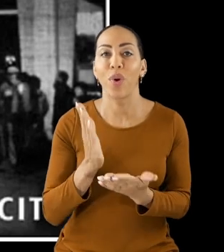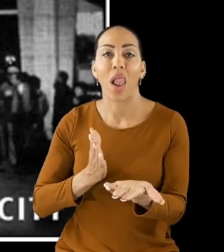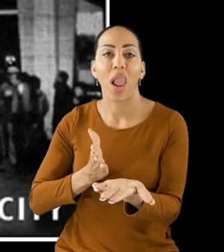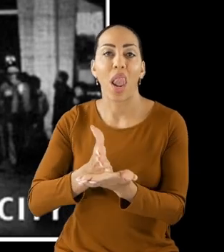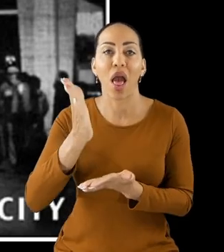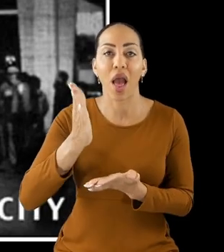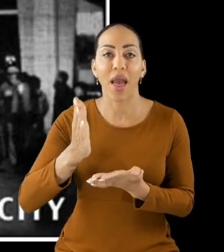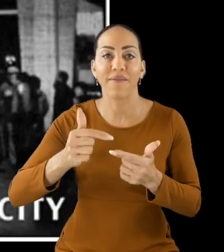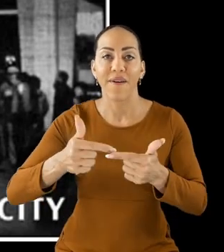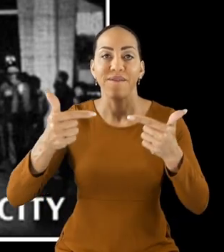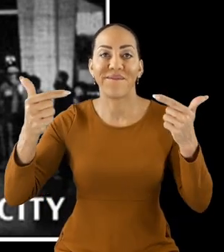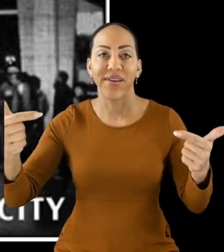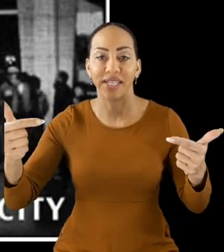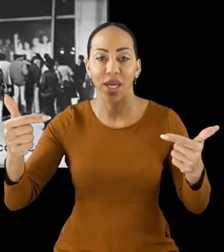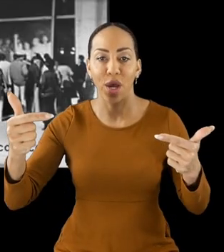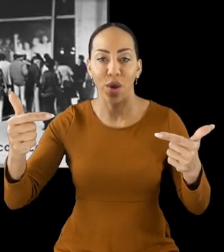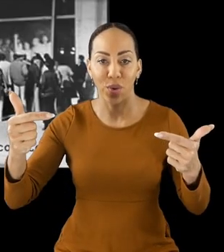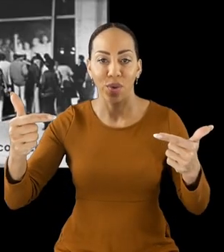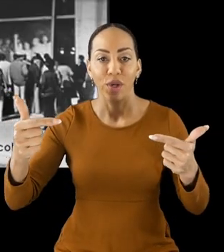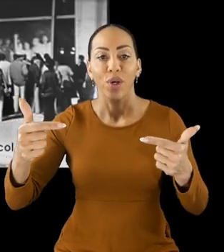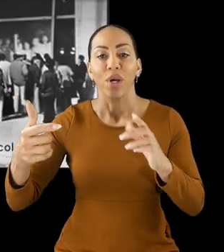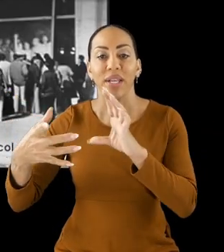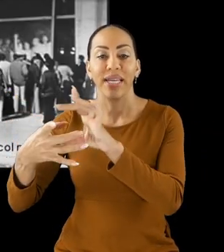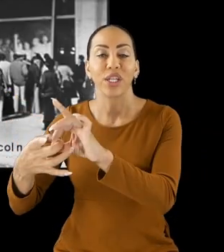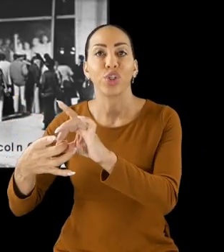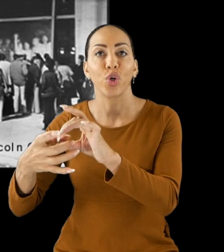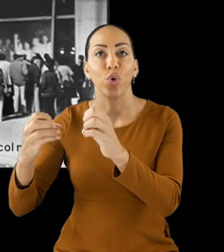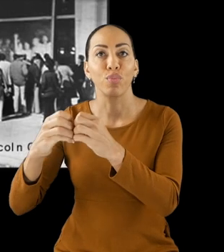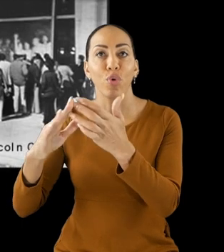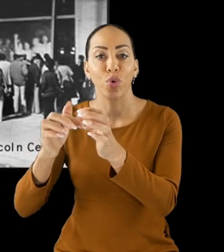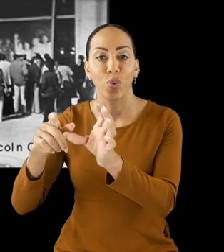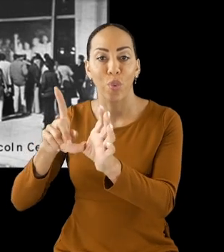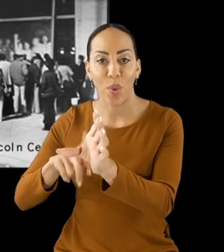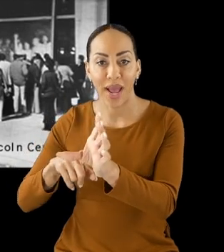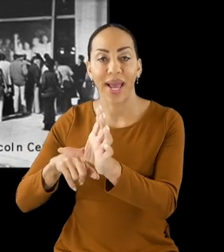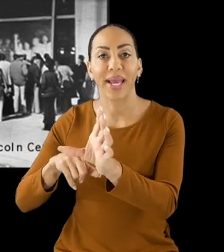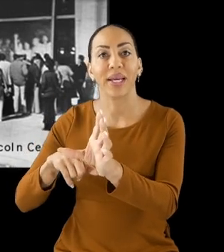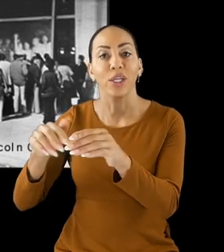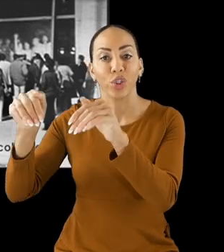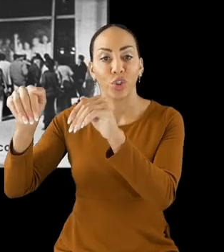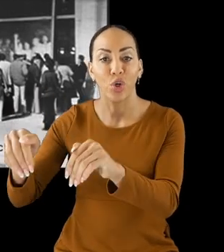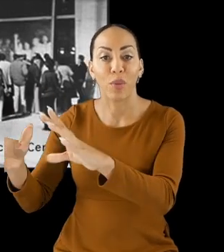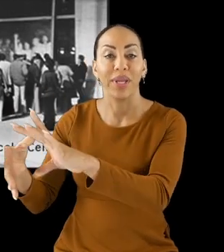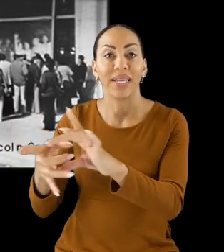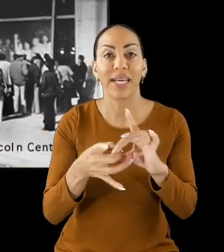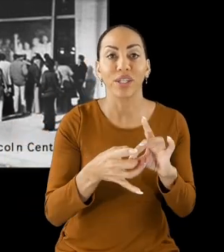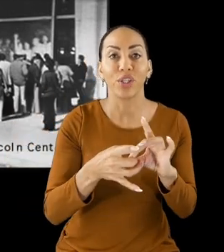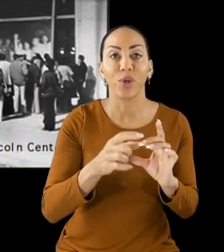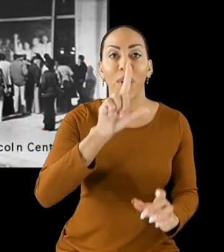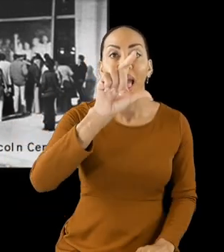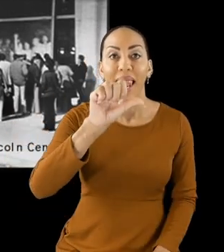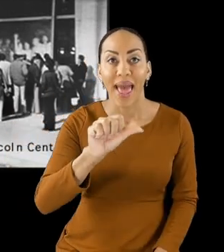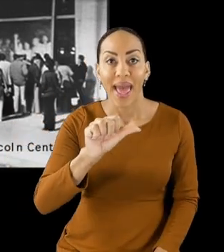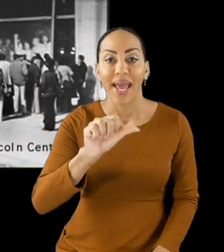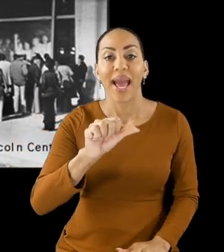live video satellite to connect the Broadway department store in Los Angeles and the Lincoln Center for Performing Arts in